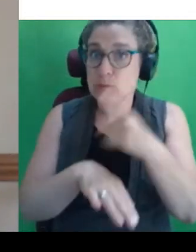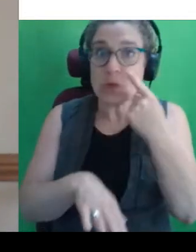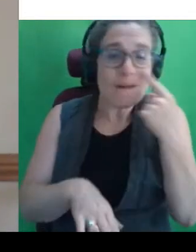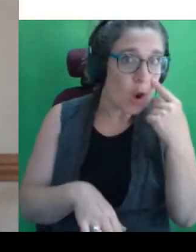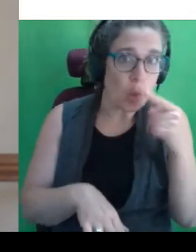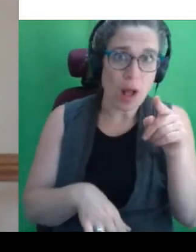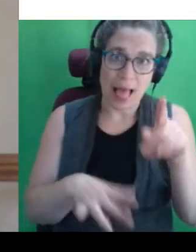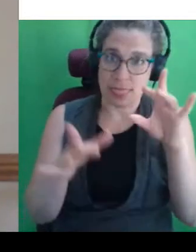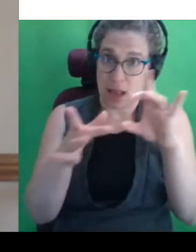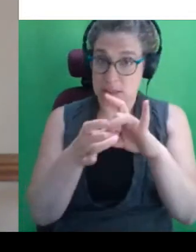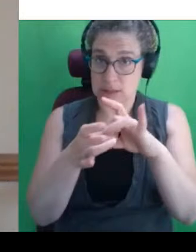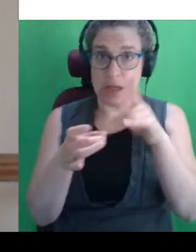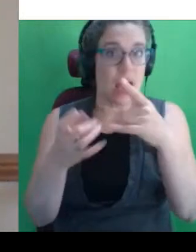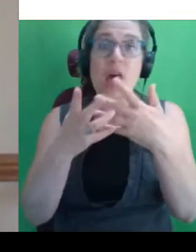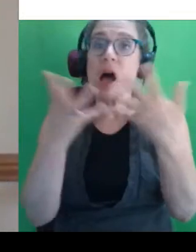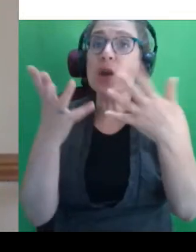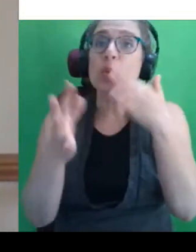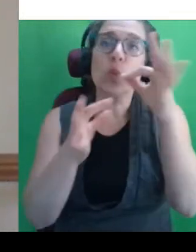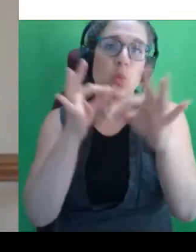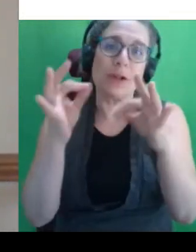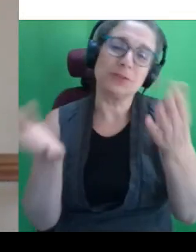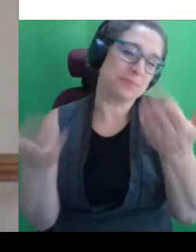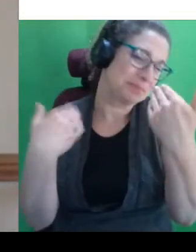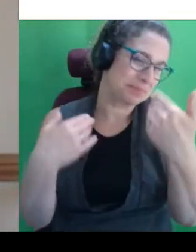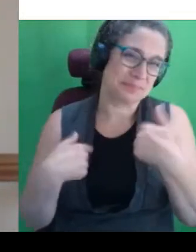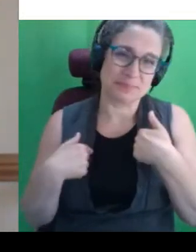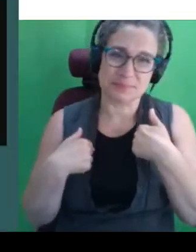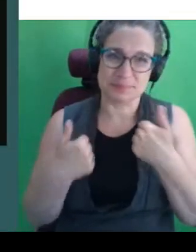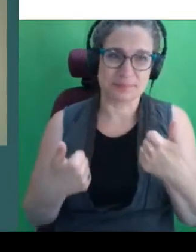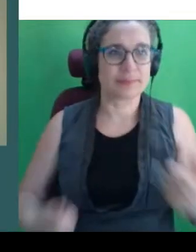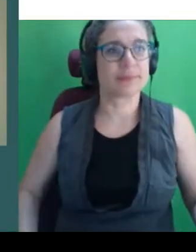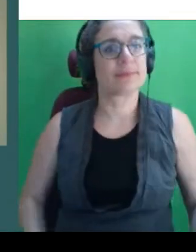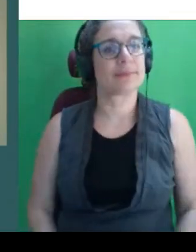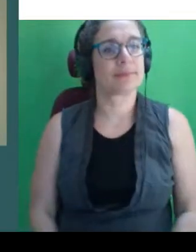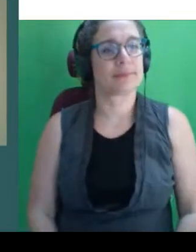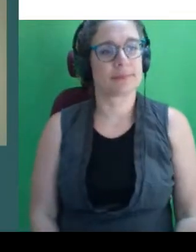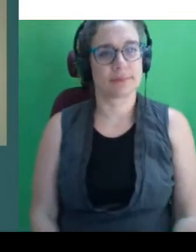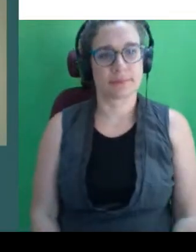any questions, I'm happy to answer them just now.